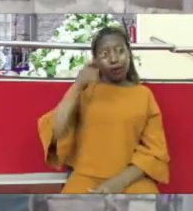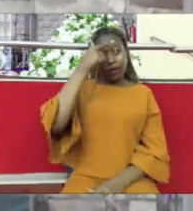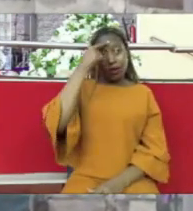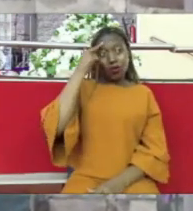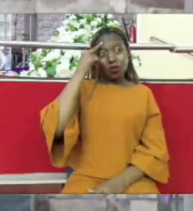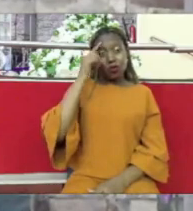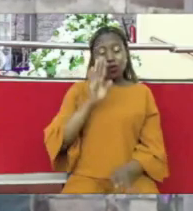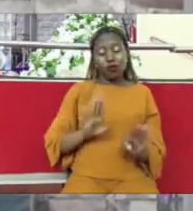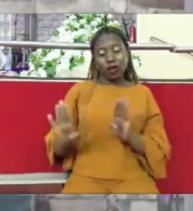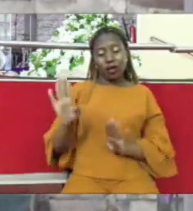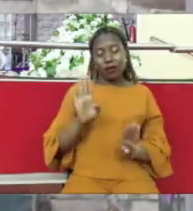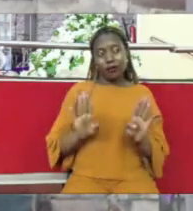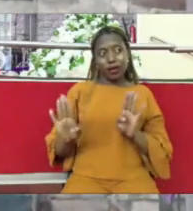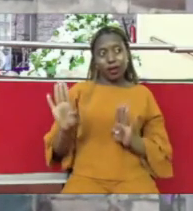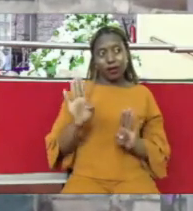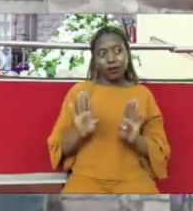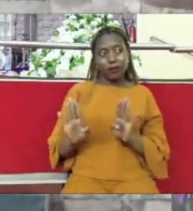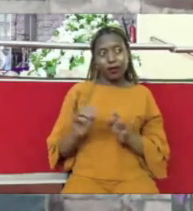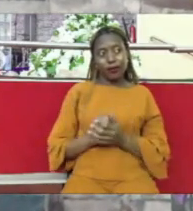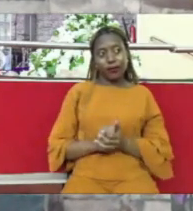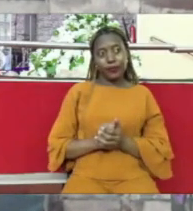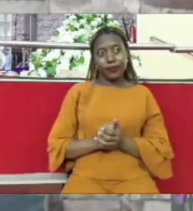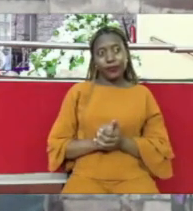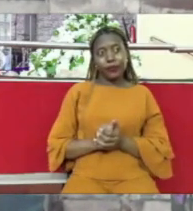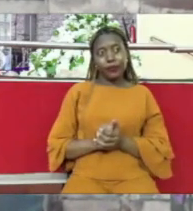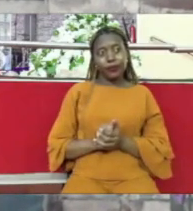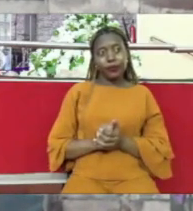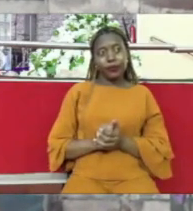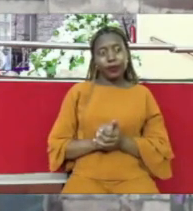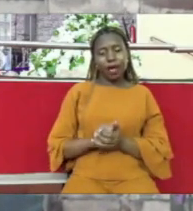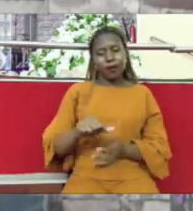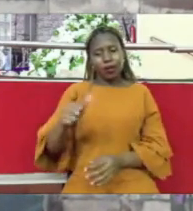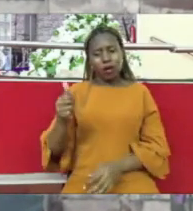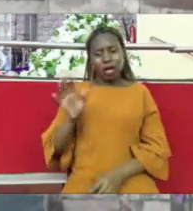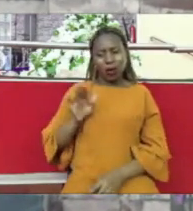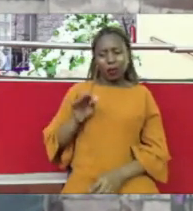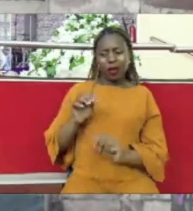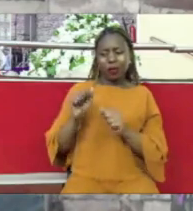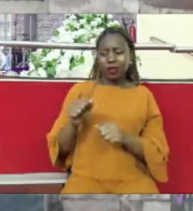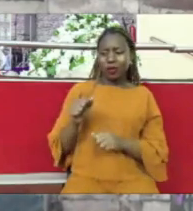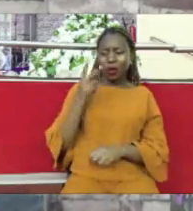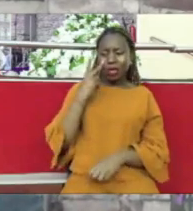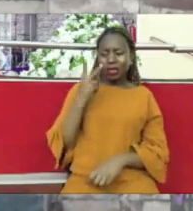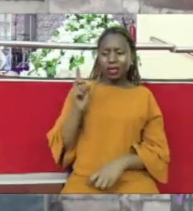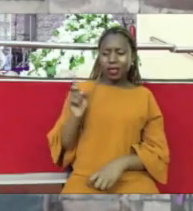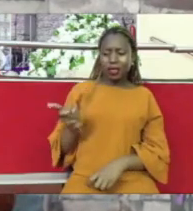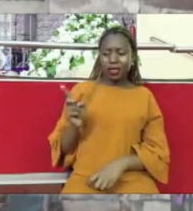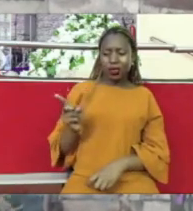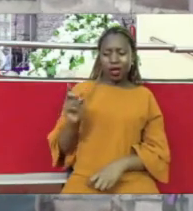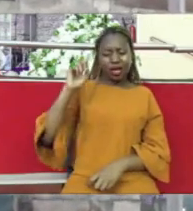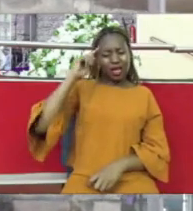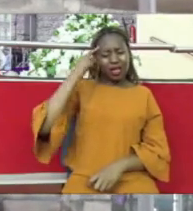na wanawake wengine asubuhi sababu ya sifa zake. Women would see her and start thinking, there comes the